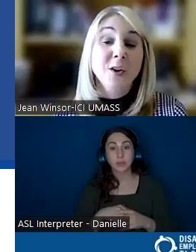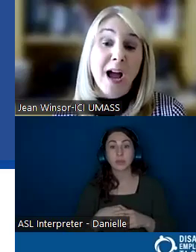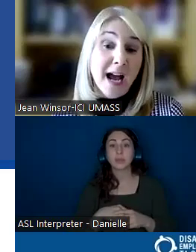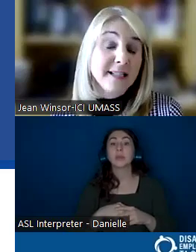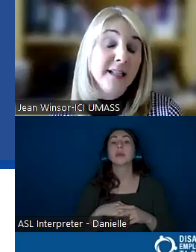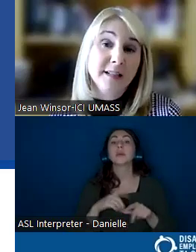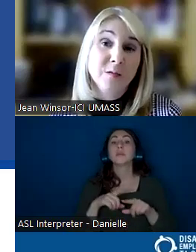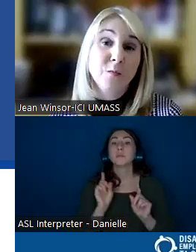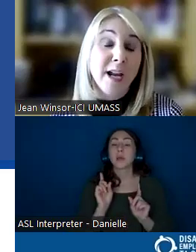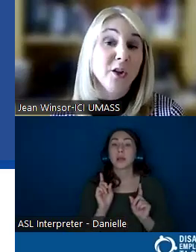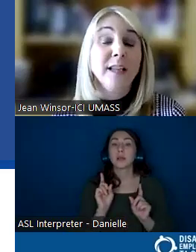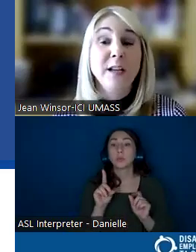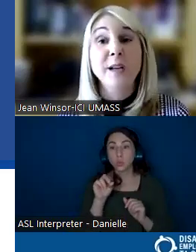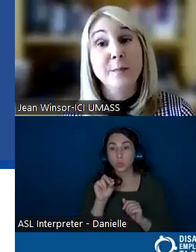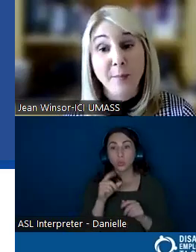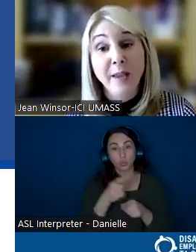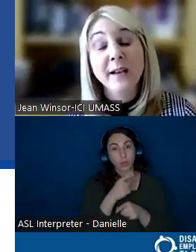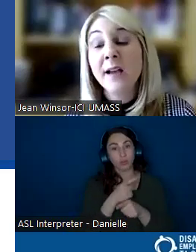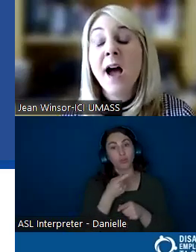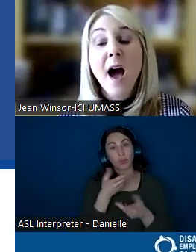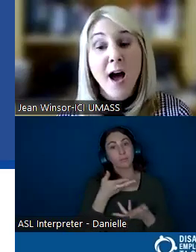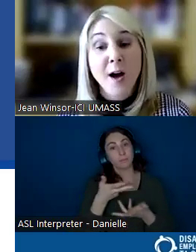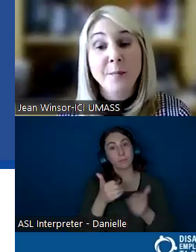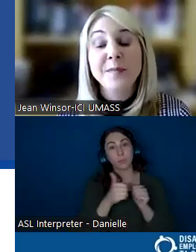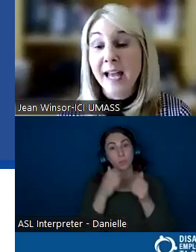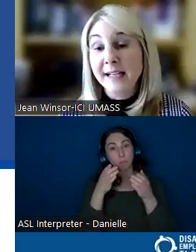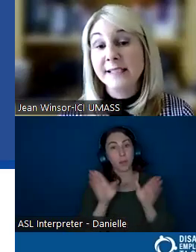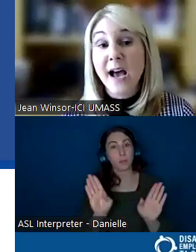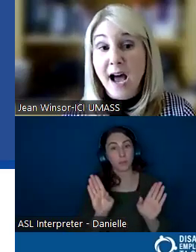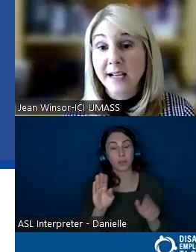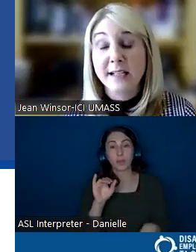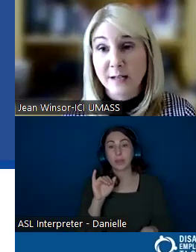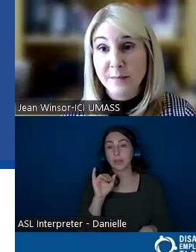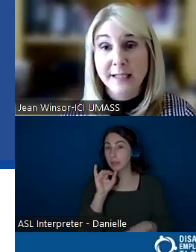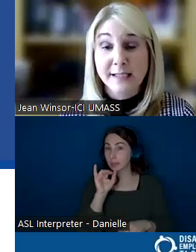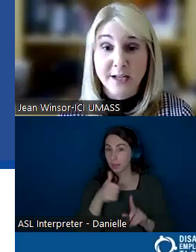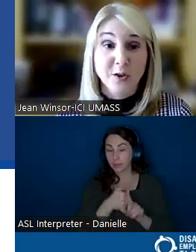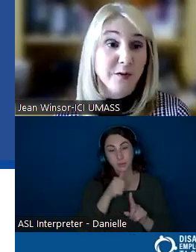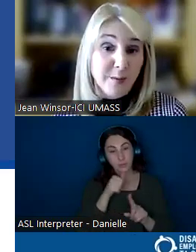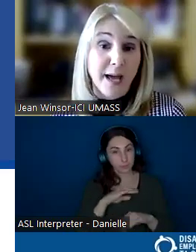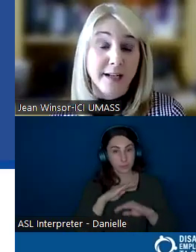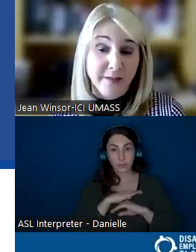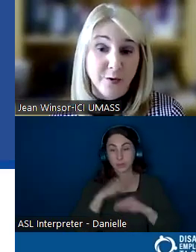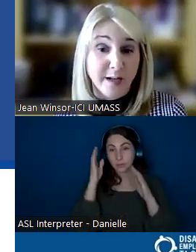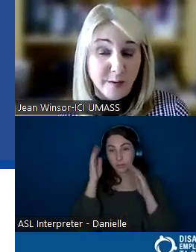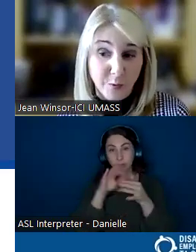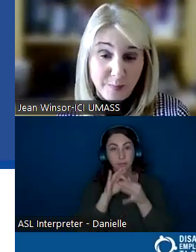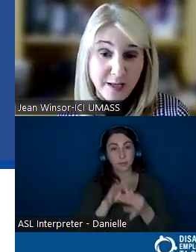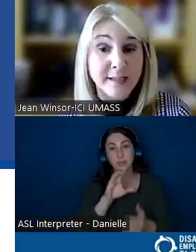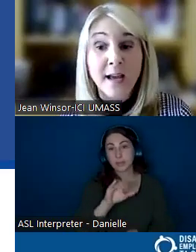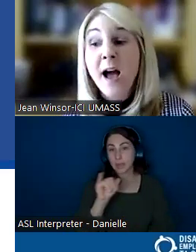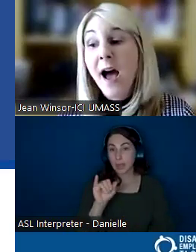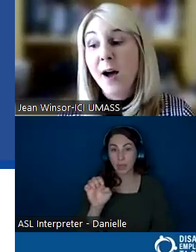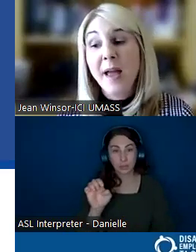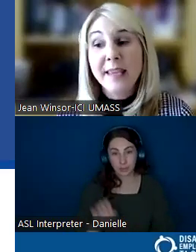yet interact regularly with the public. That is not going to meet the standard of competitive integrated